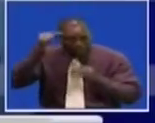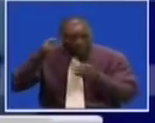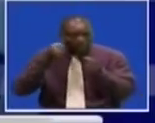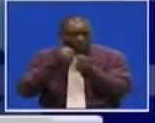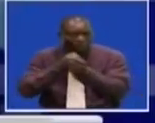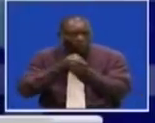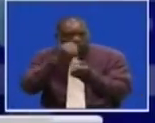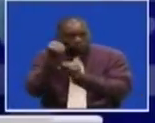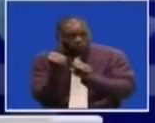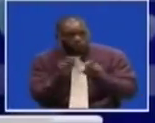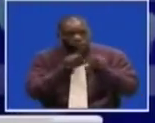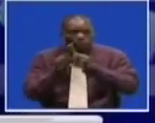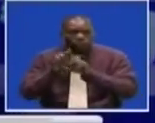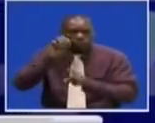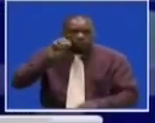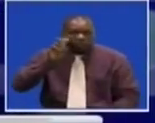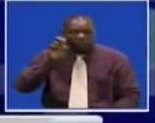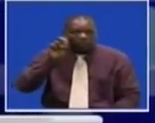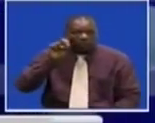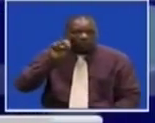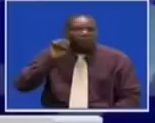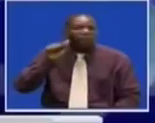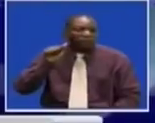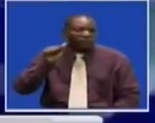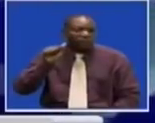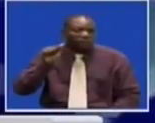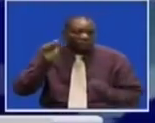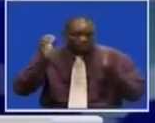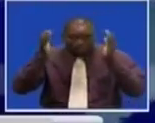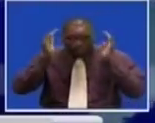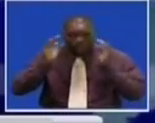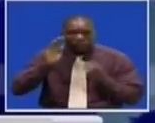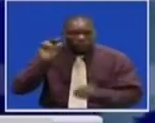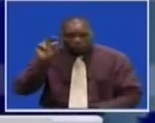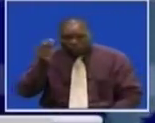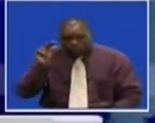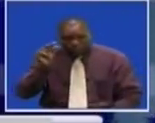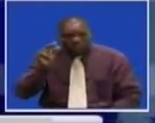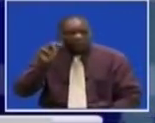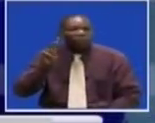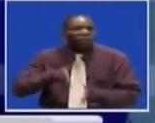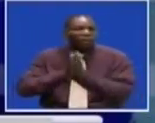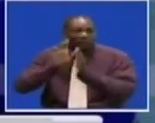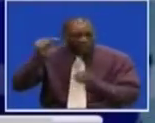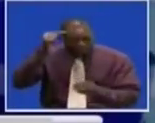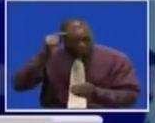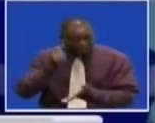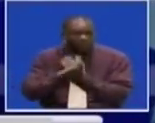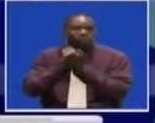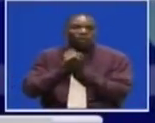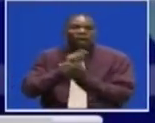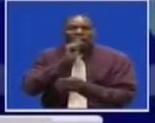protection. And Diamond TV Chief Executive Officer Costa Mwansa appealed to government to help the media